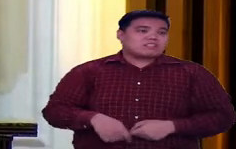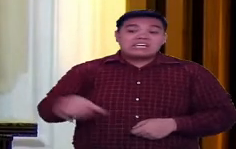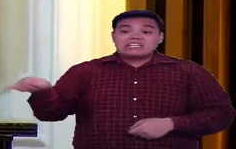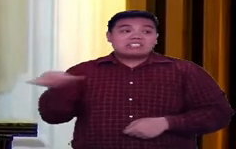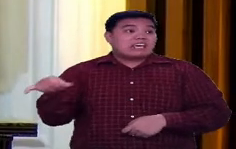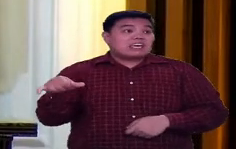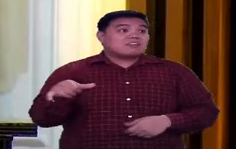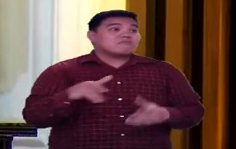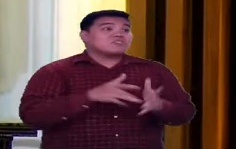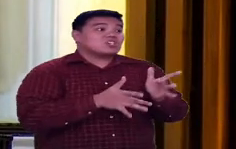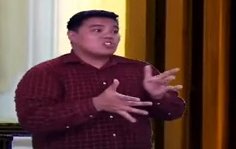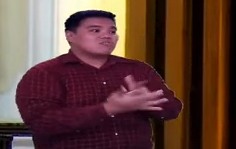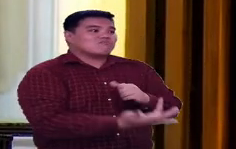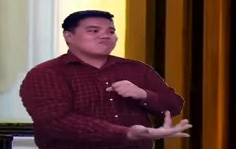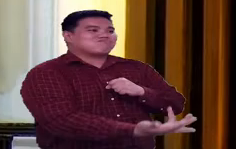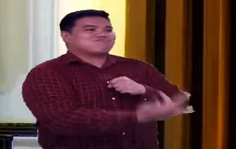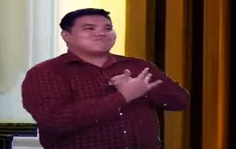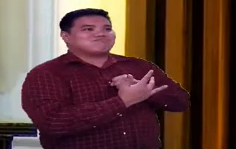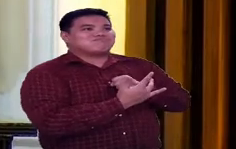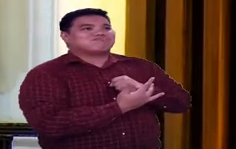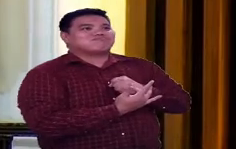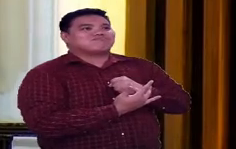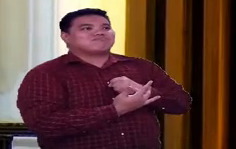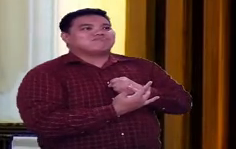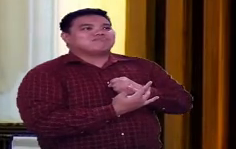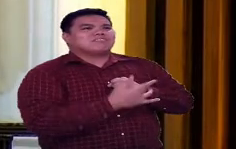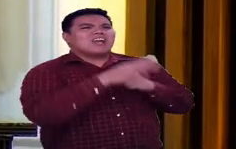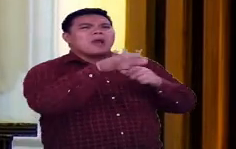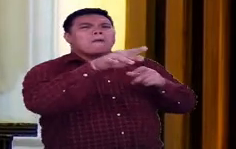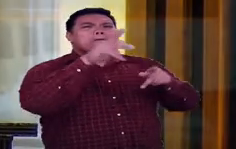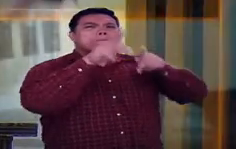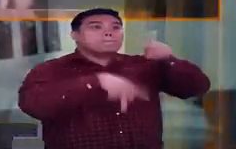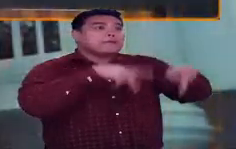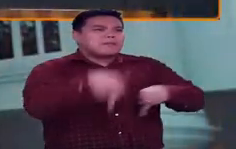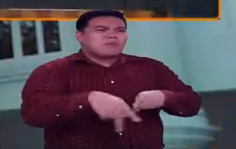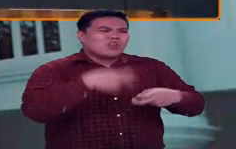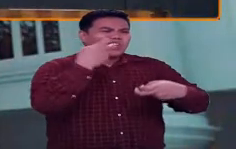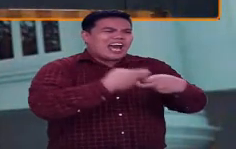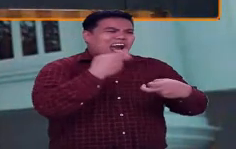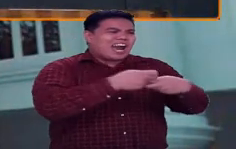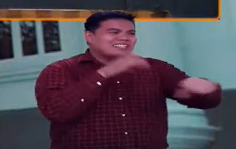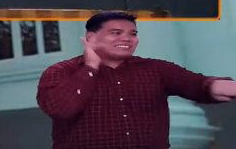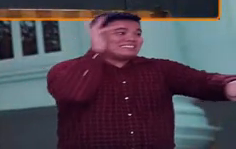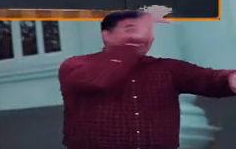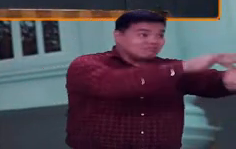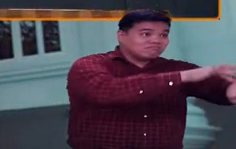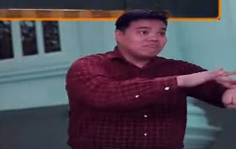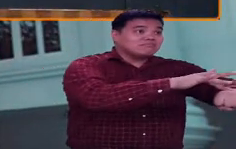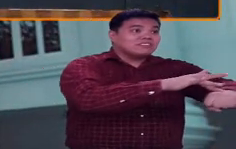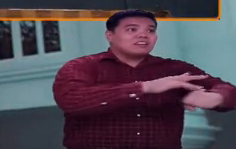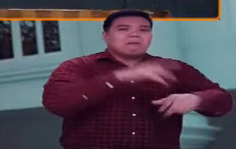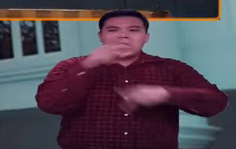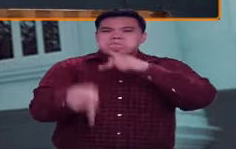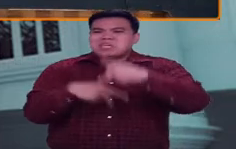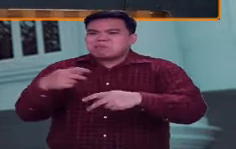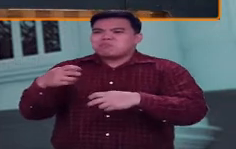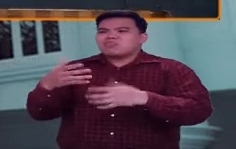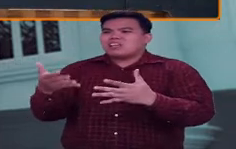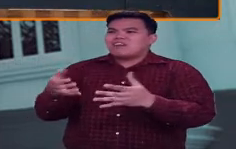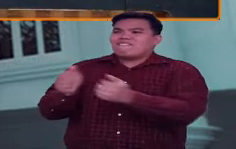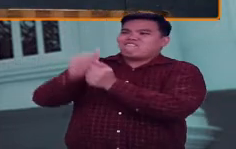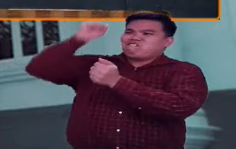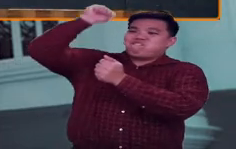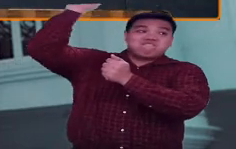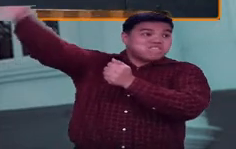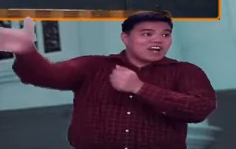Savior, Jesus Christ. Can you think of people who are hard to reach? Can you think of people who are out of the